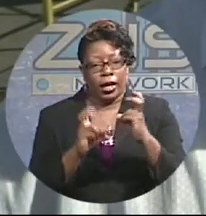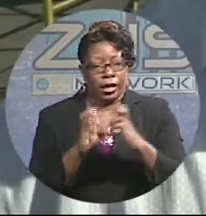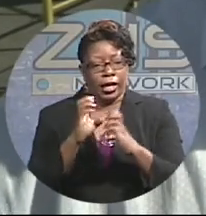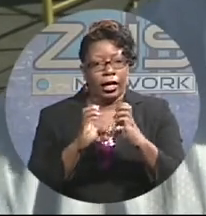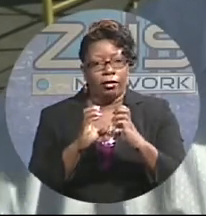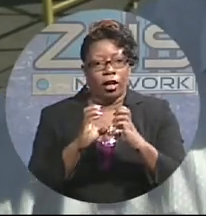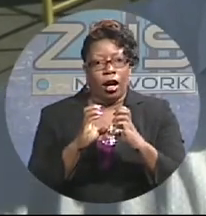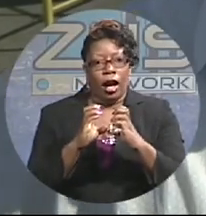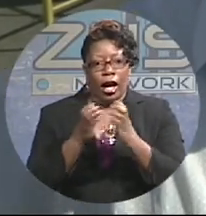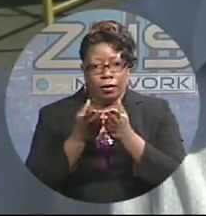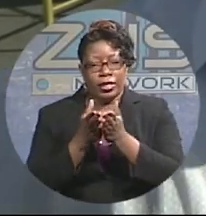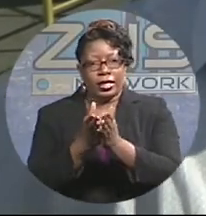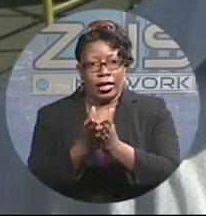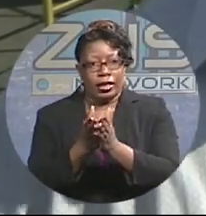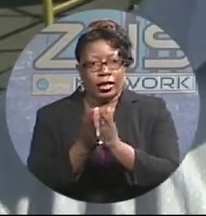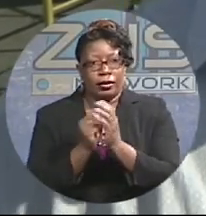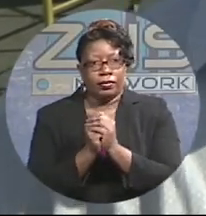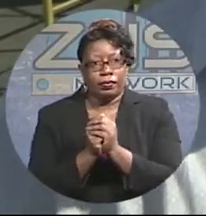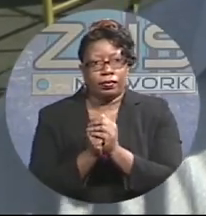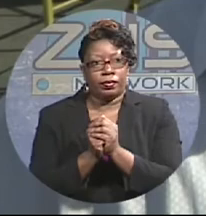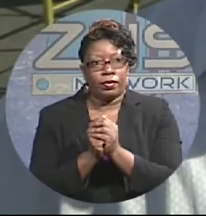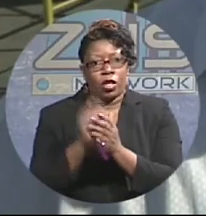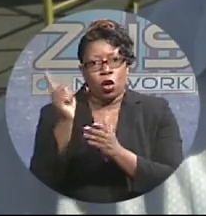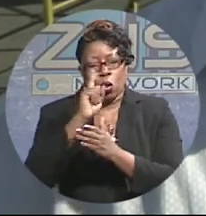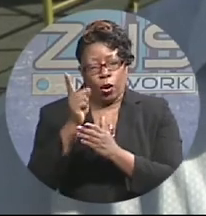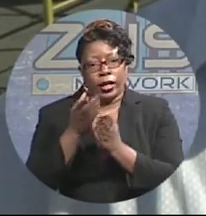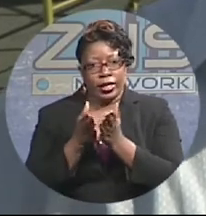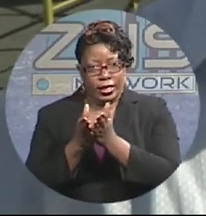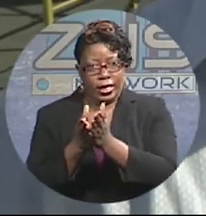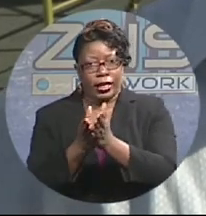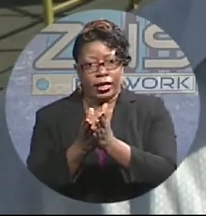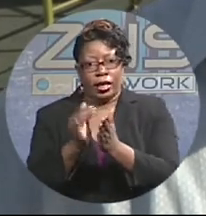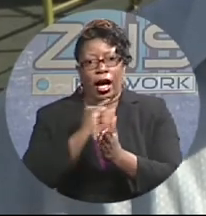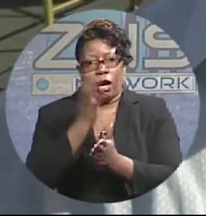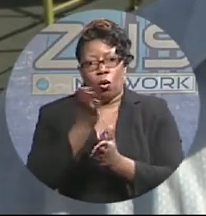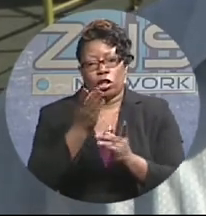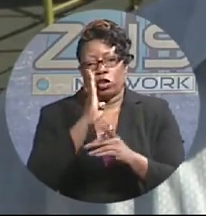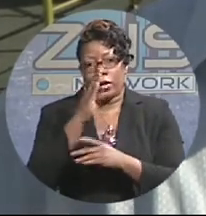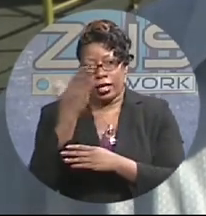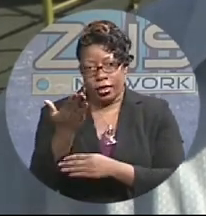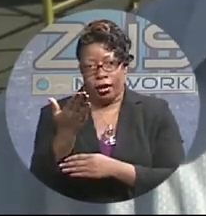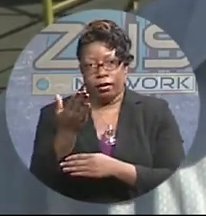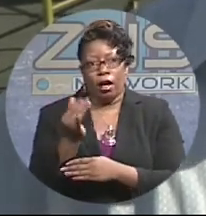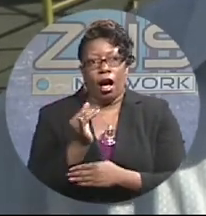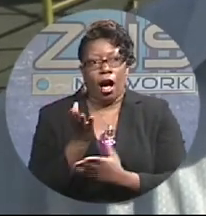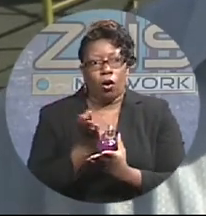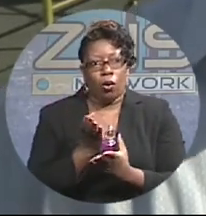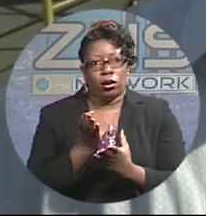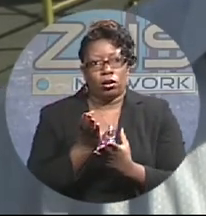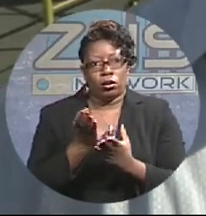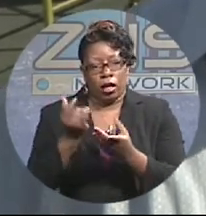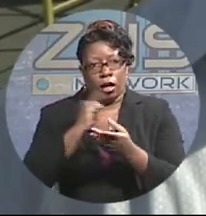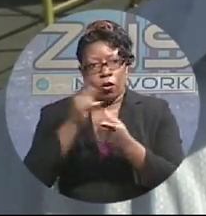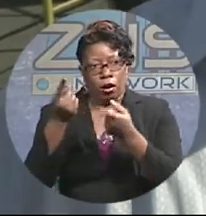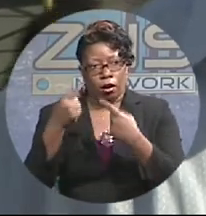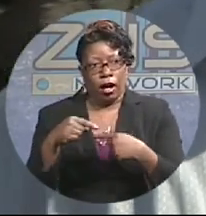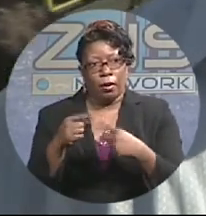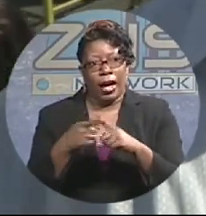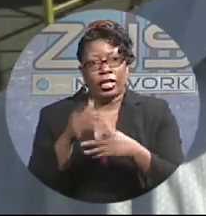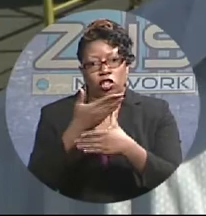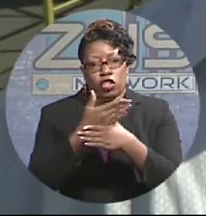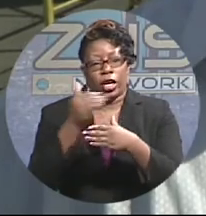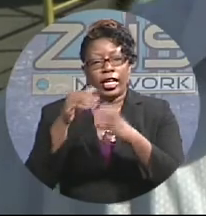there's history, I want to be there. And I let them know that we will certainly come and share in